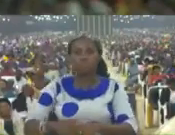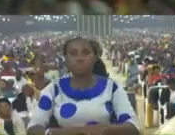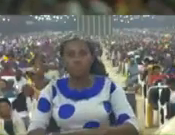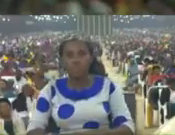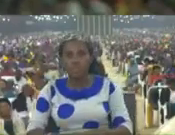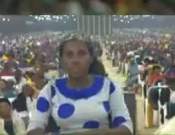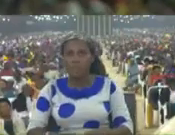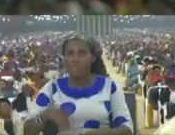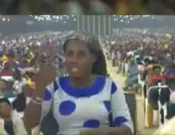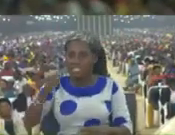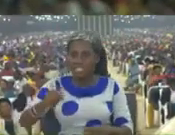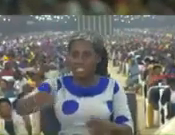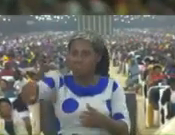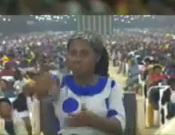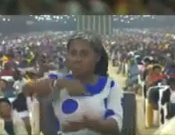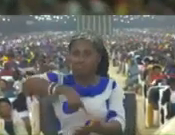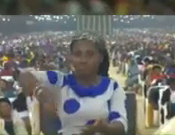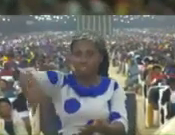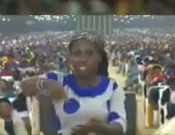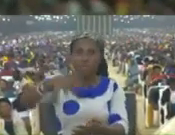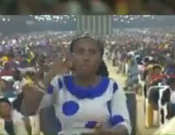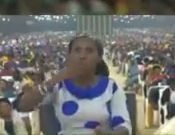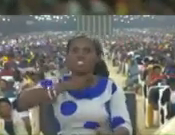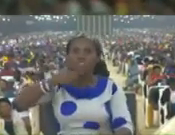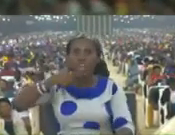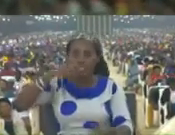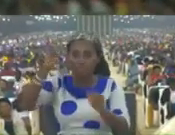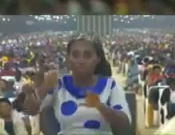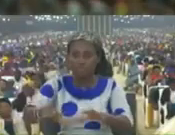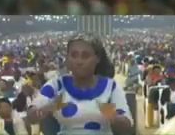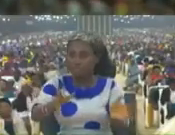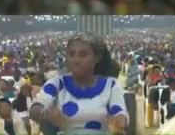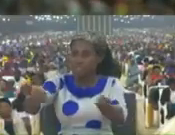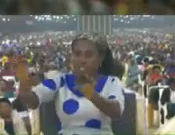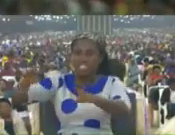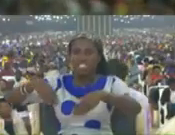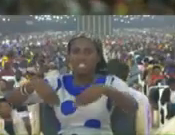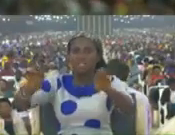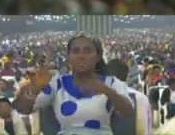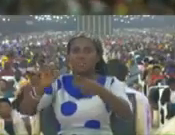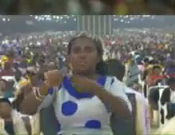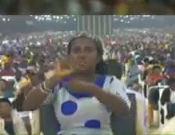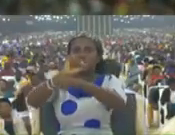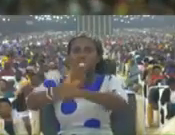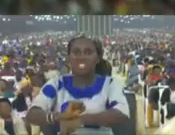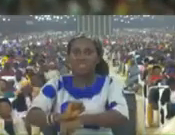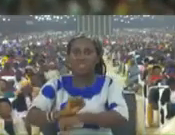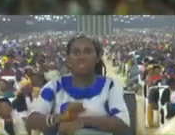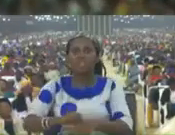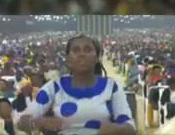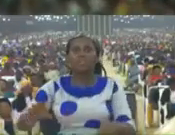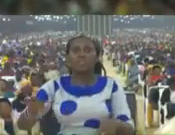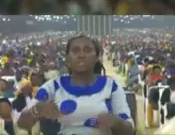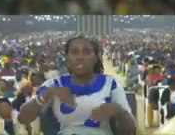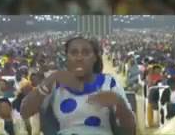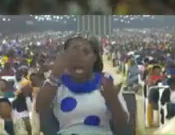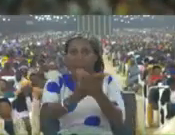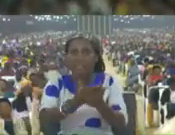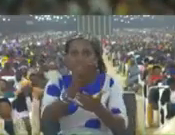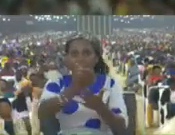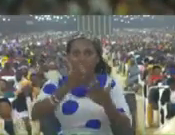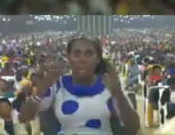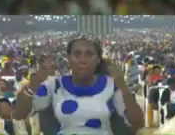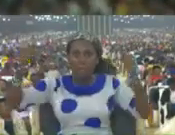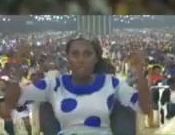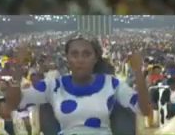The pit was dry. They sold him to slavery. He got there and prospered. They threw